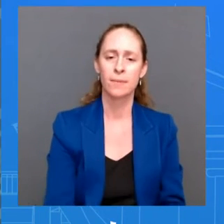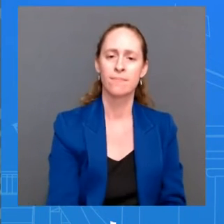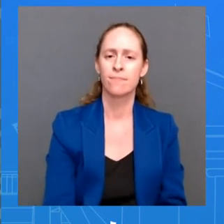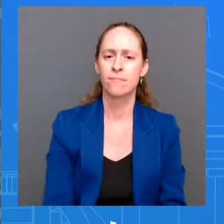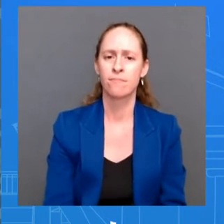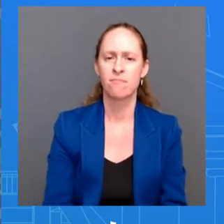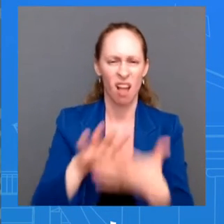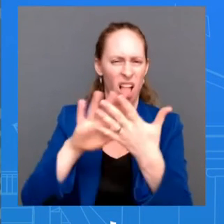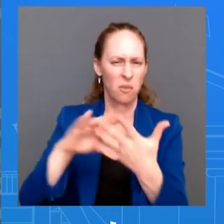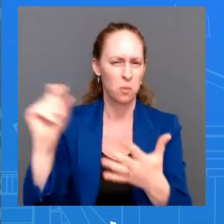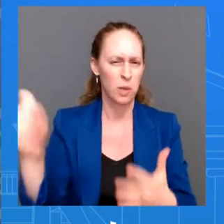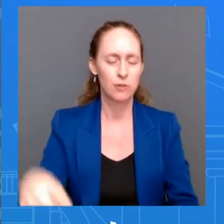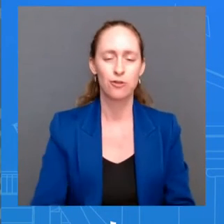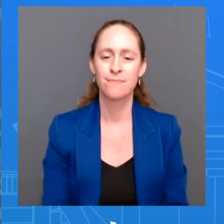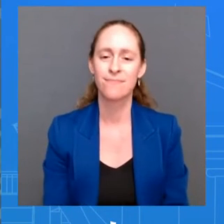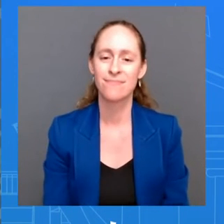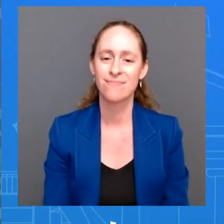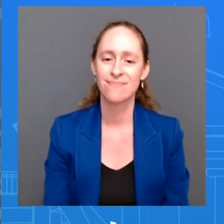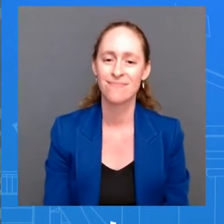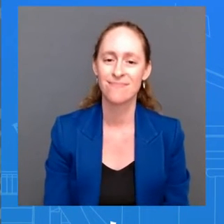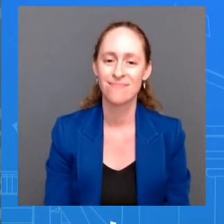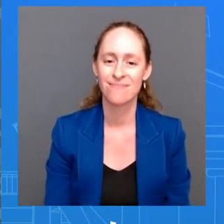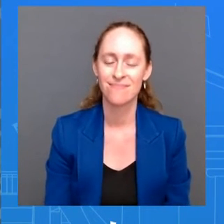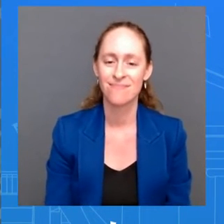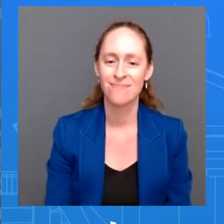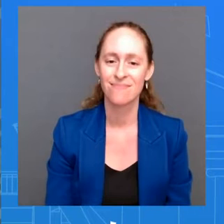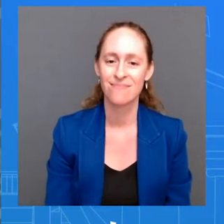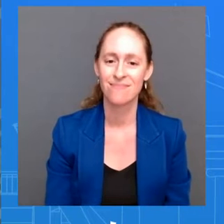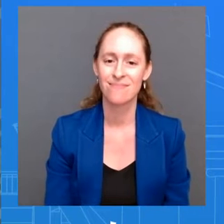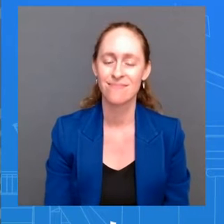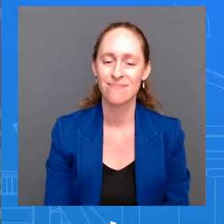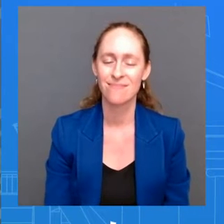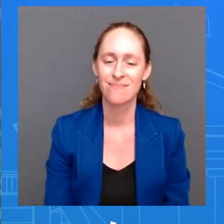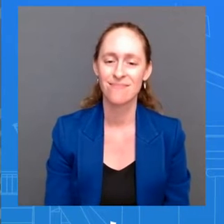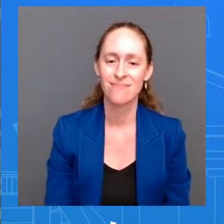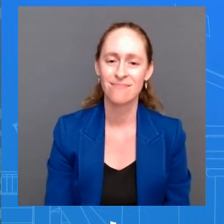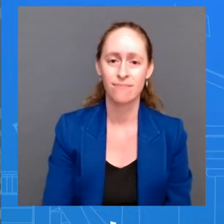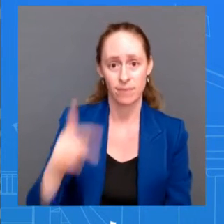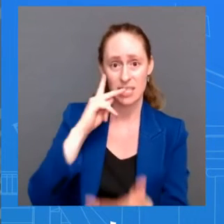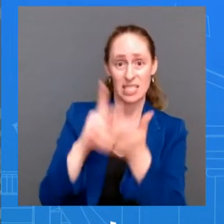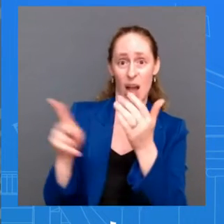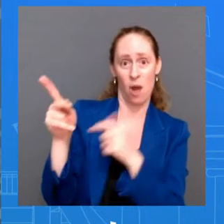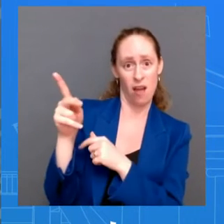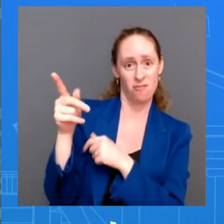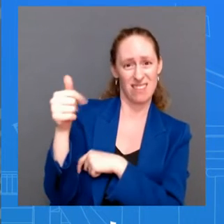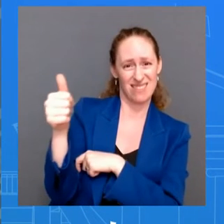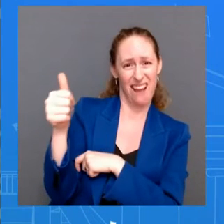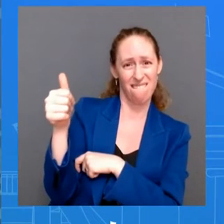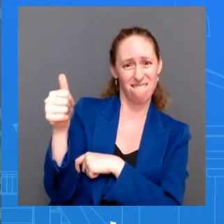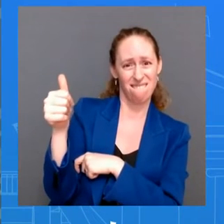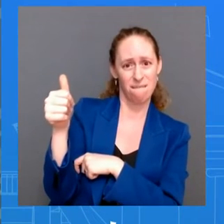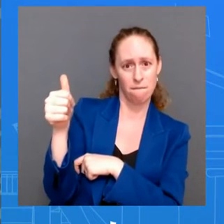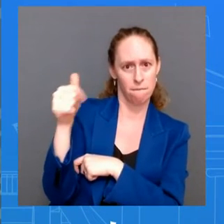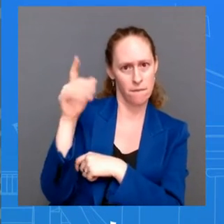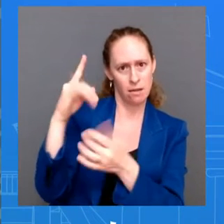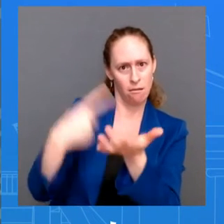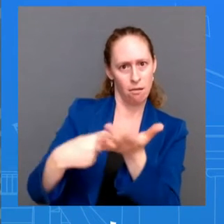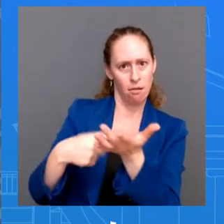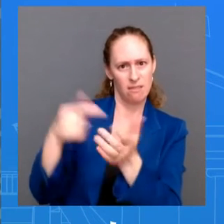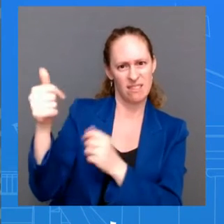was very clear, as I just laid out, of the three things that came up during that conversation. He also said he is